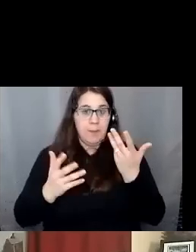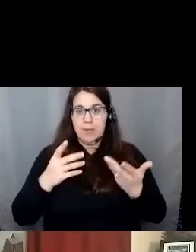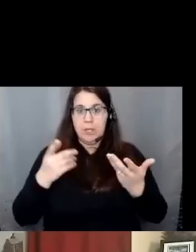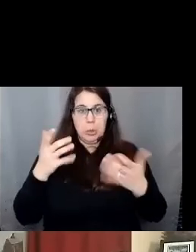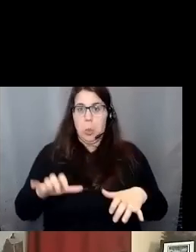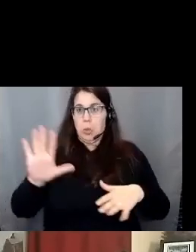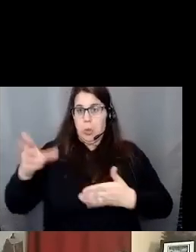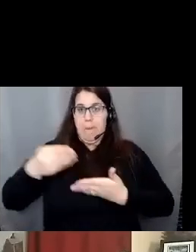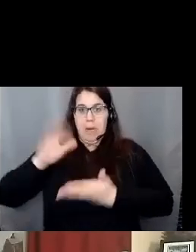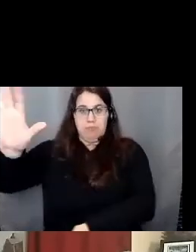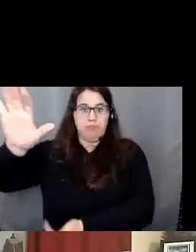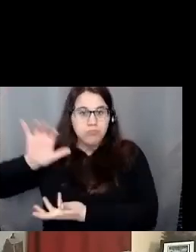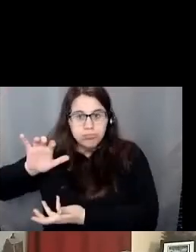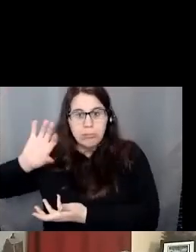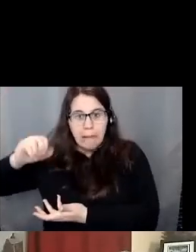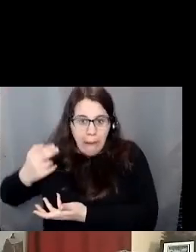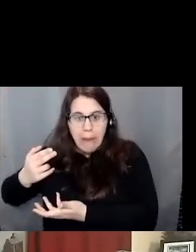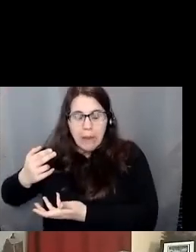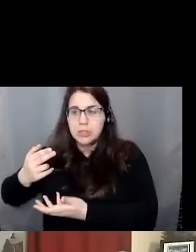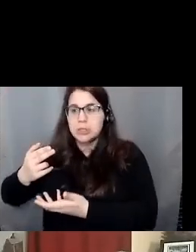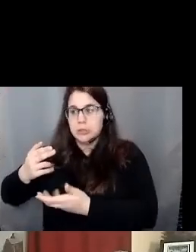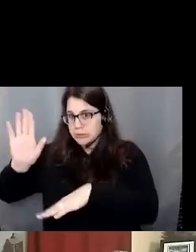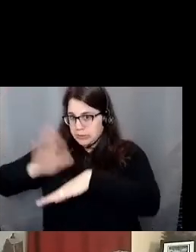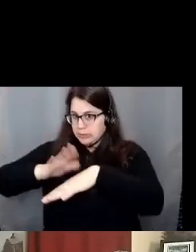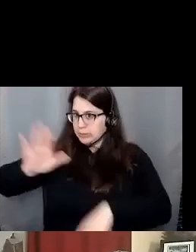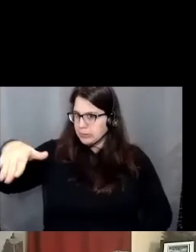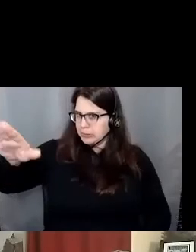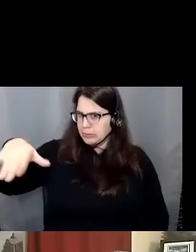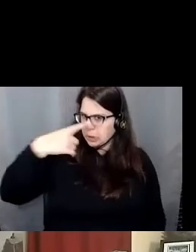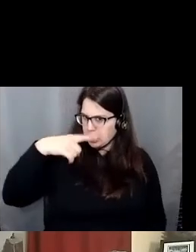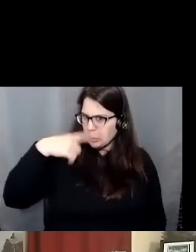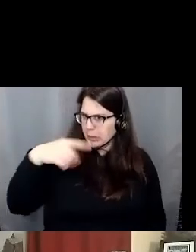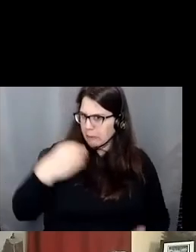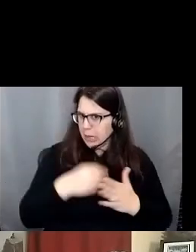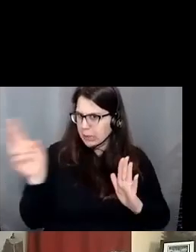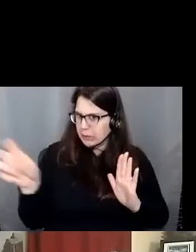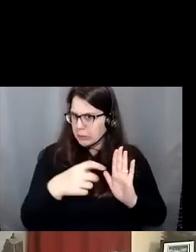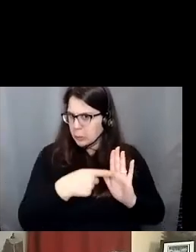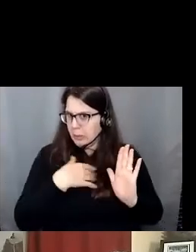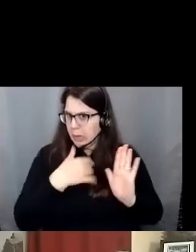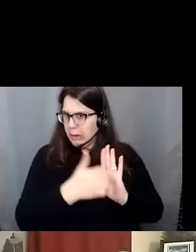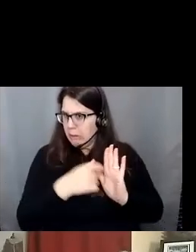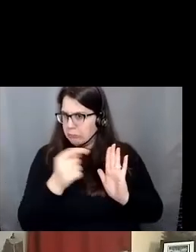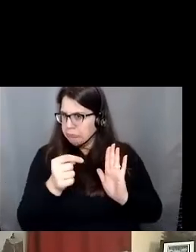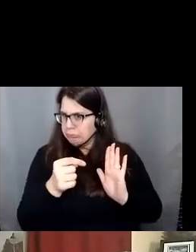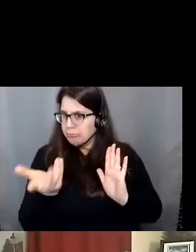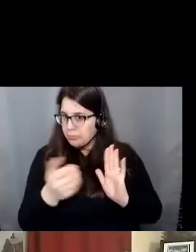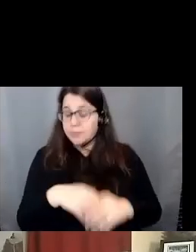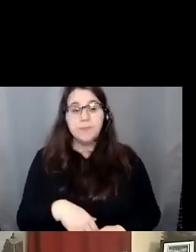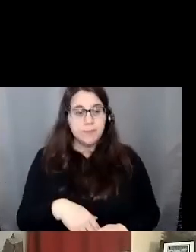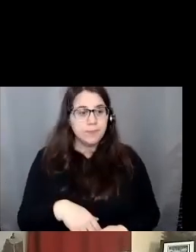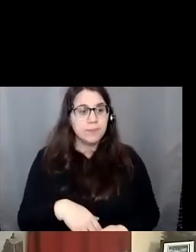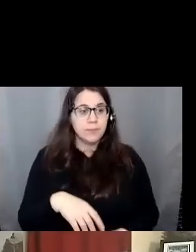receive personally gifts of cash, and they can let people know, hey, why don't you just contribute directly to my account? So when you click on